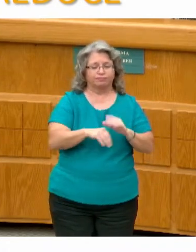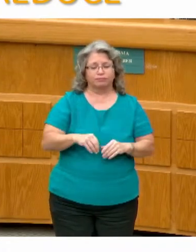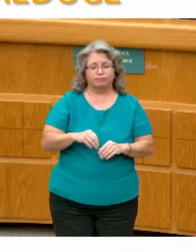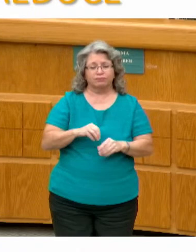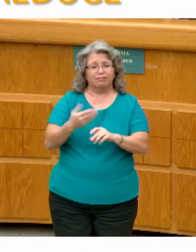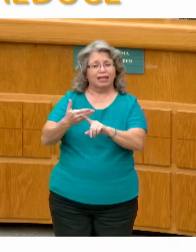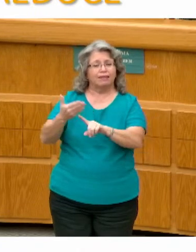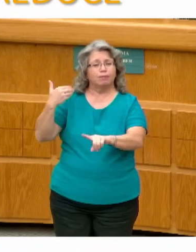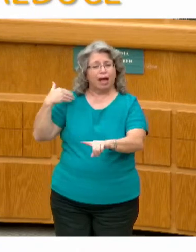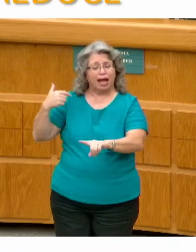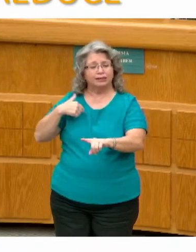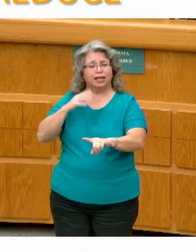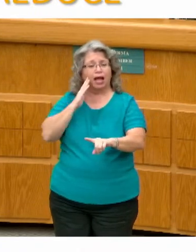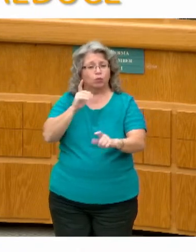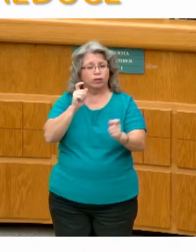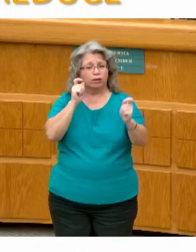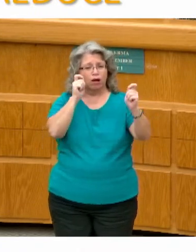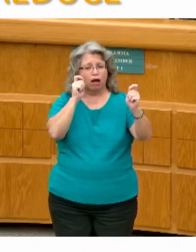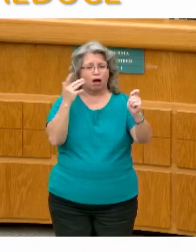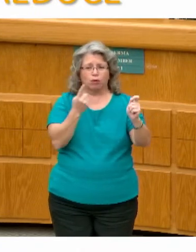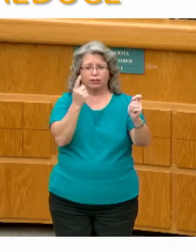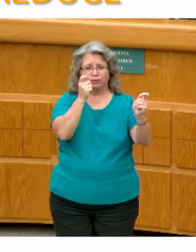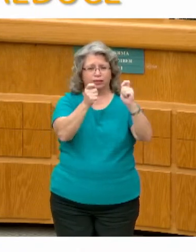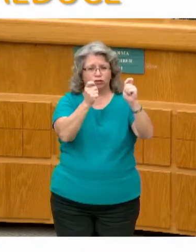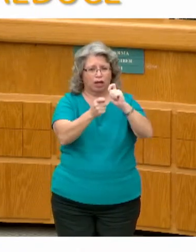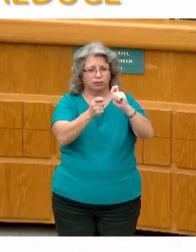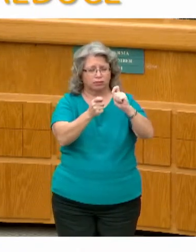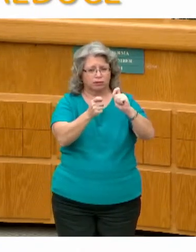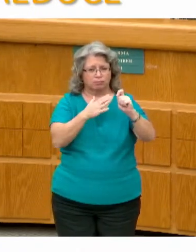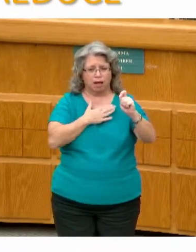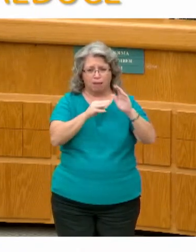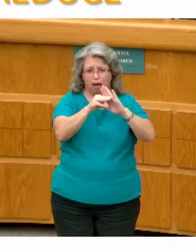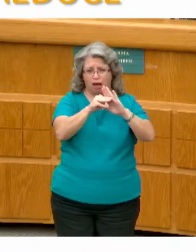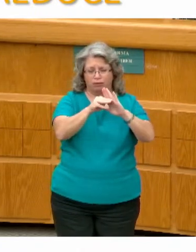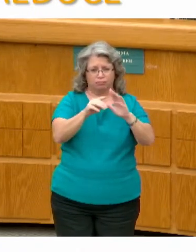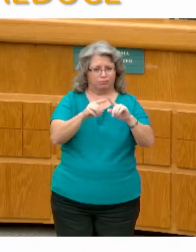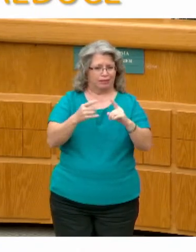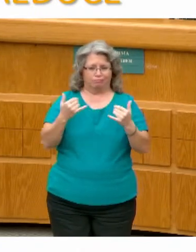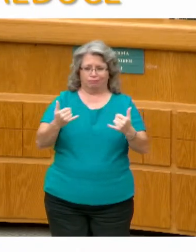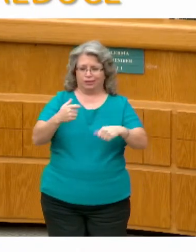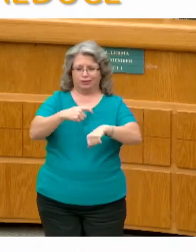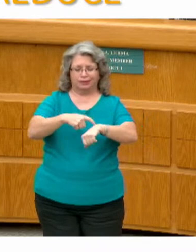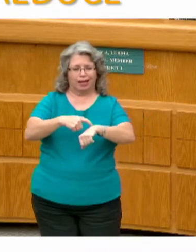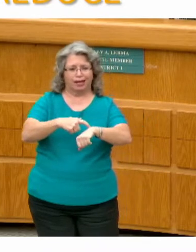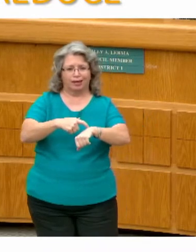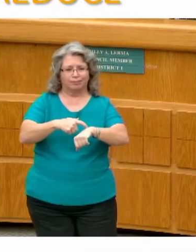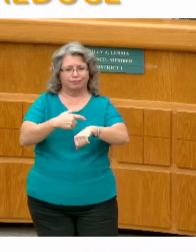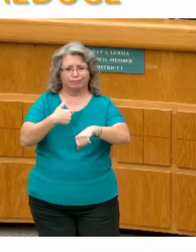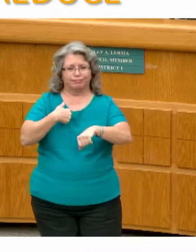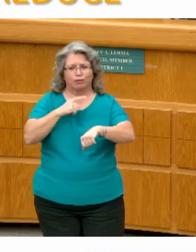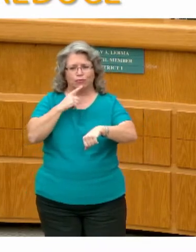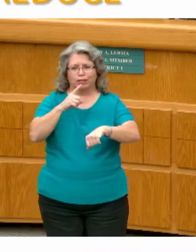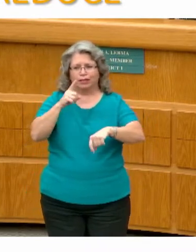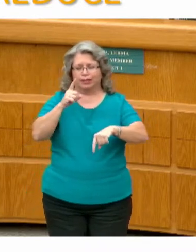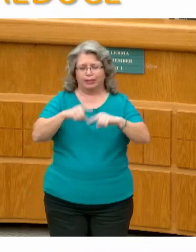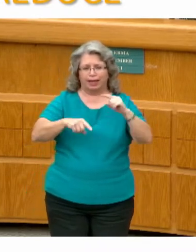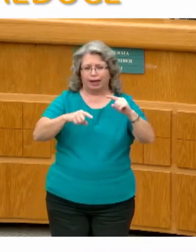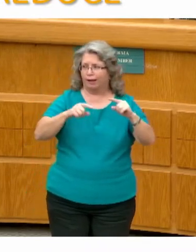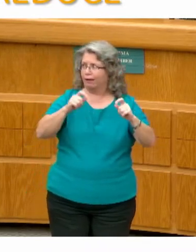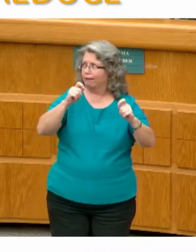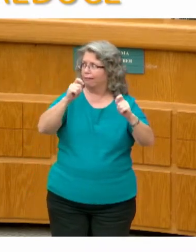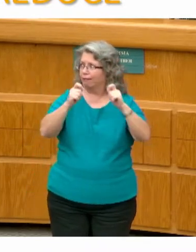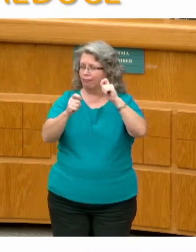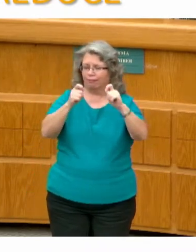fit the data as we got more information, but there's pretty much nothing I can do this time to balance out the hospitalizations versus